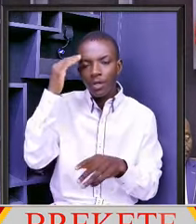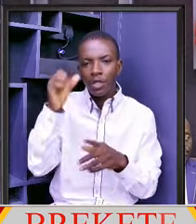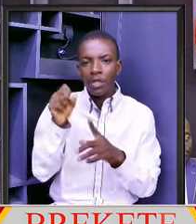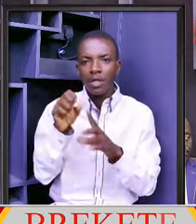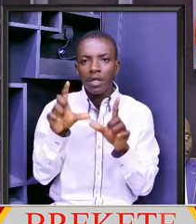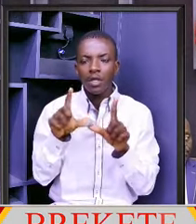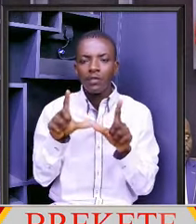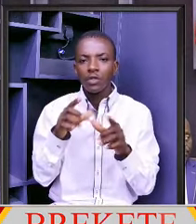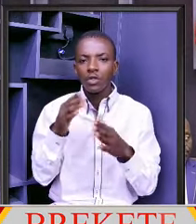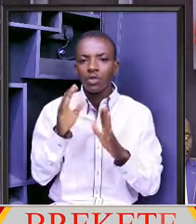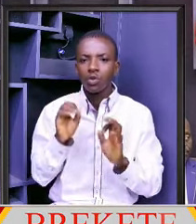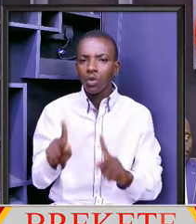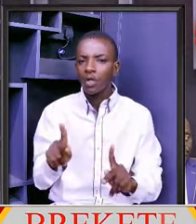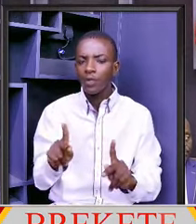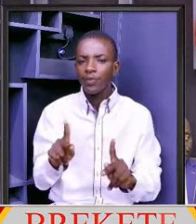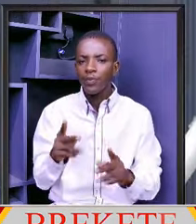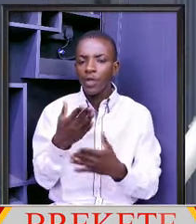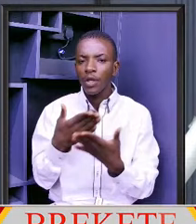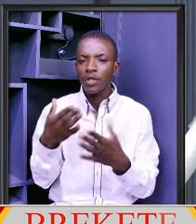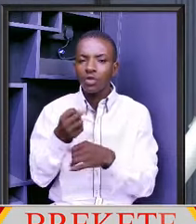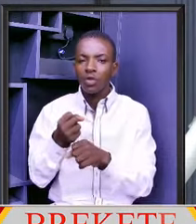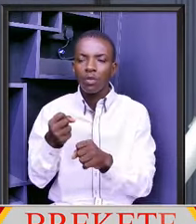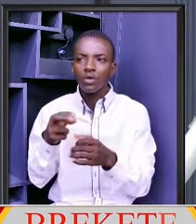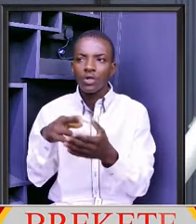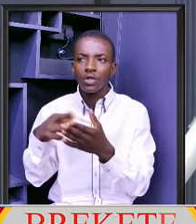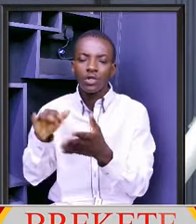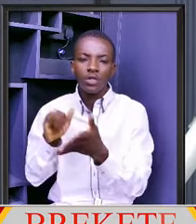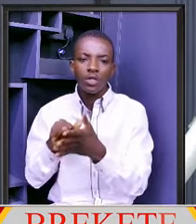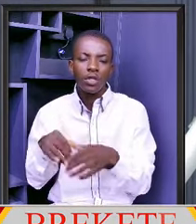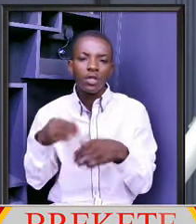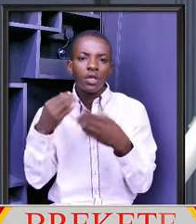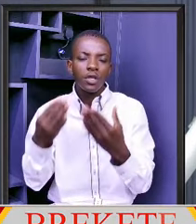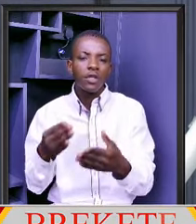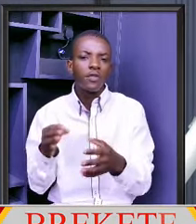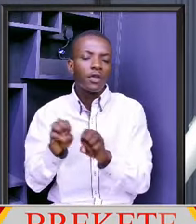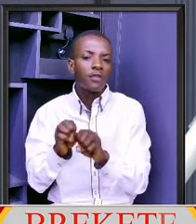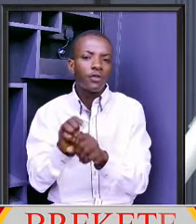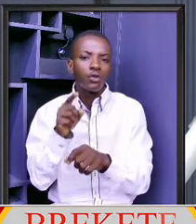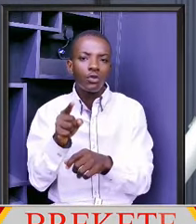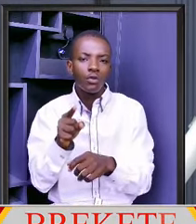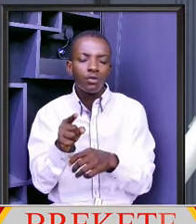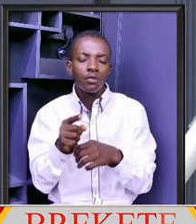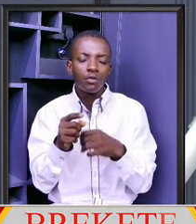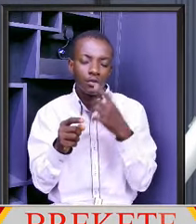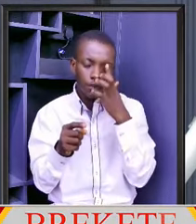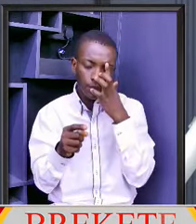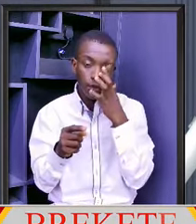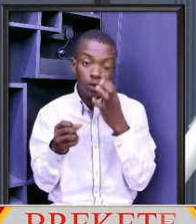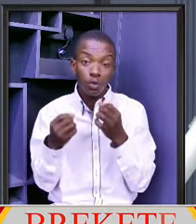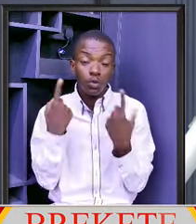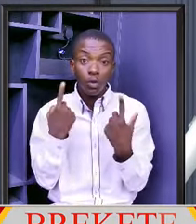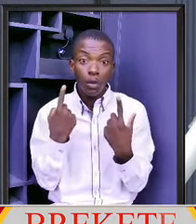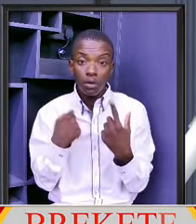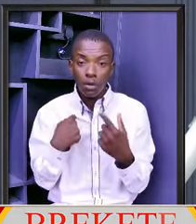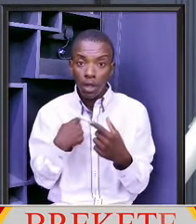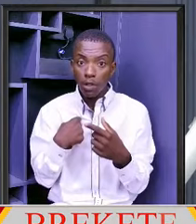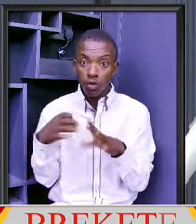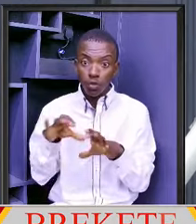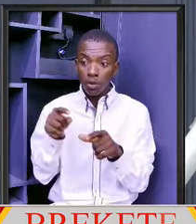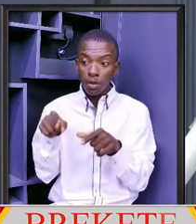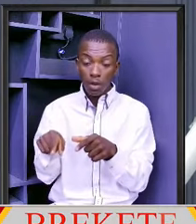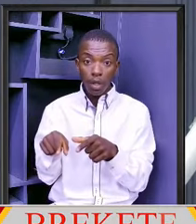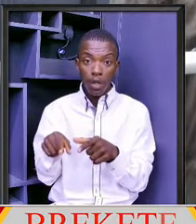Your mental state, they stable. It gets some kind of reaction where you go give, even you, you go the surprise. Now me do this